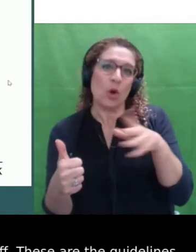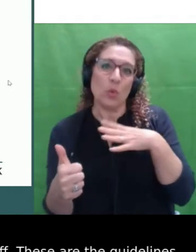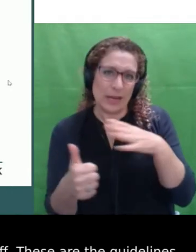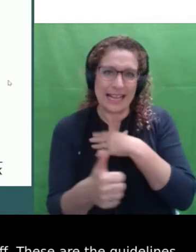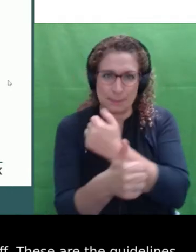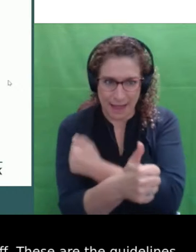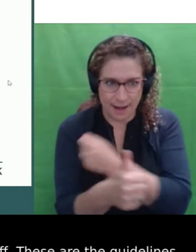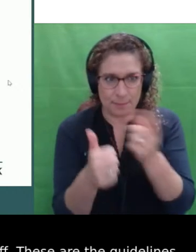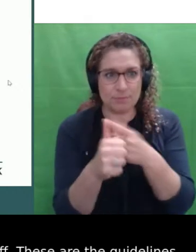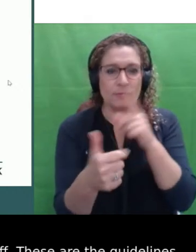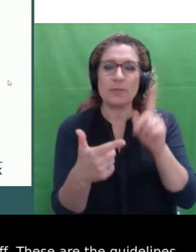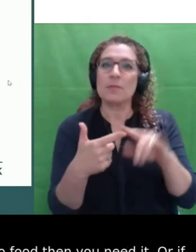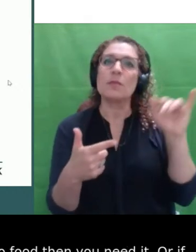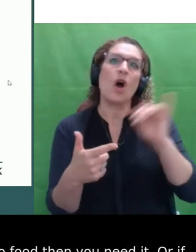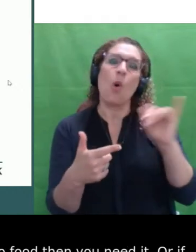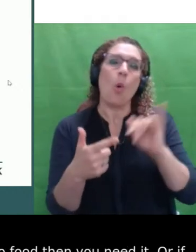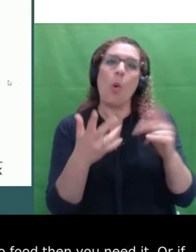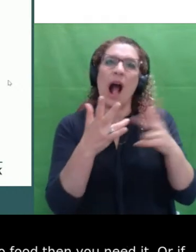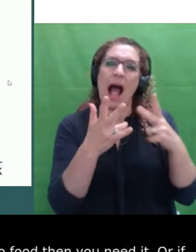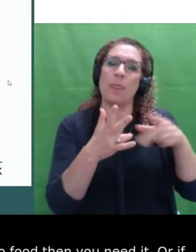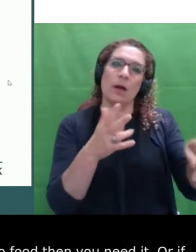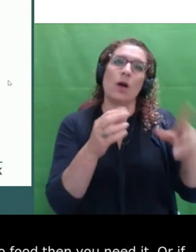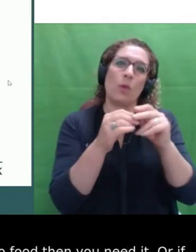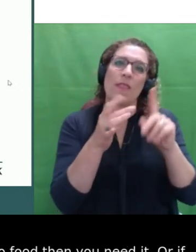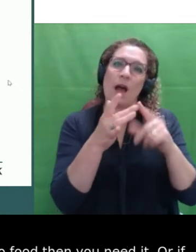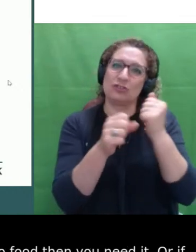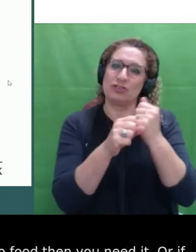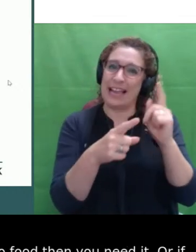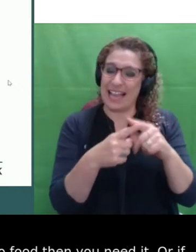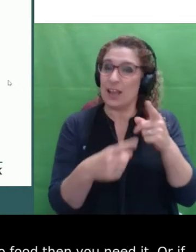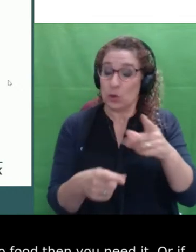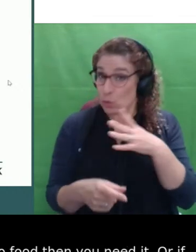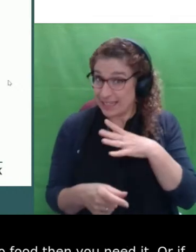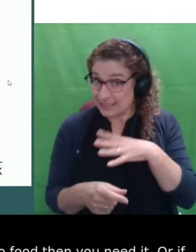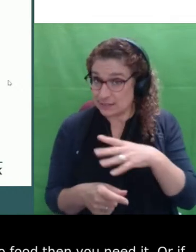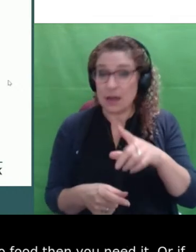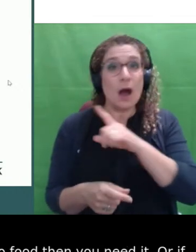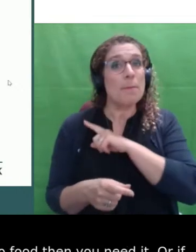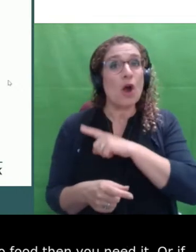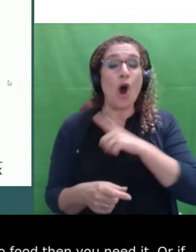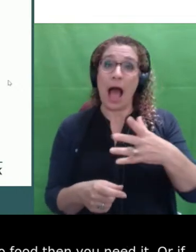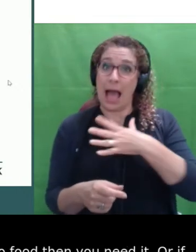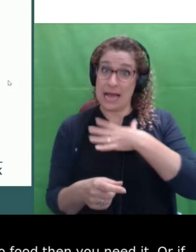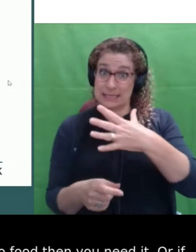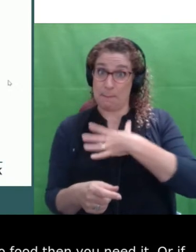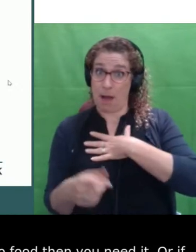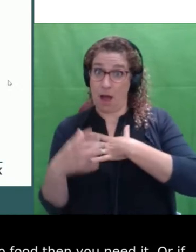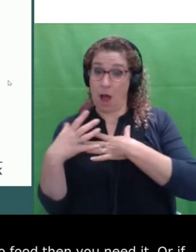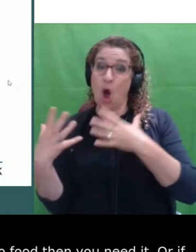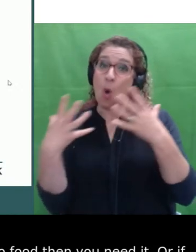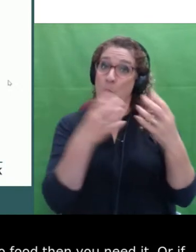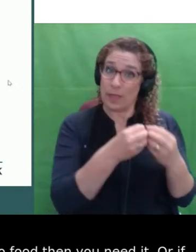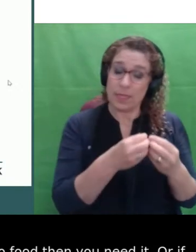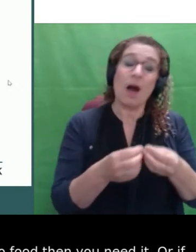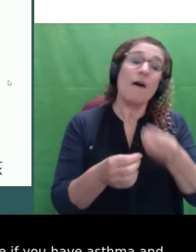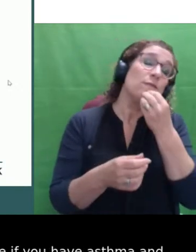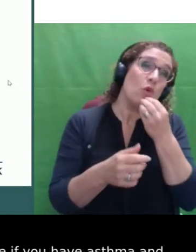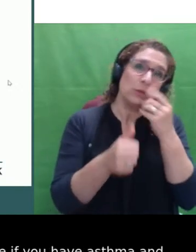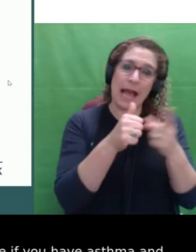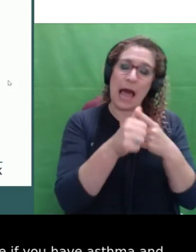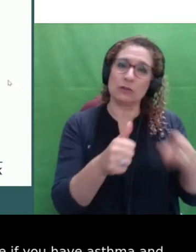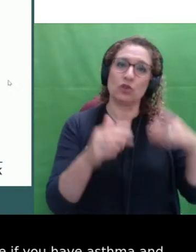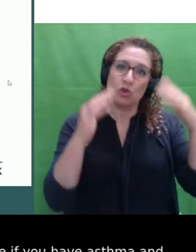need it just more and that's because if you have asthma and food allergies you are at higher risk of anaphylaxis from